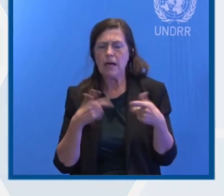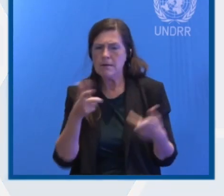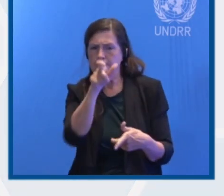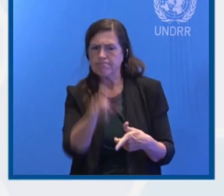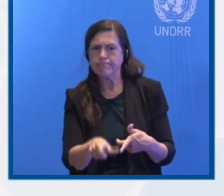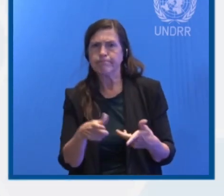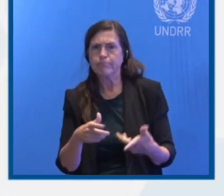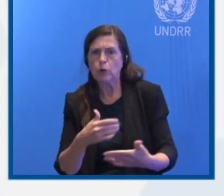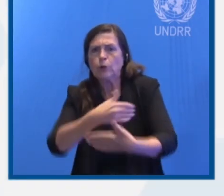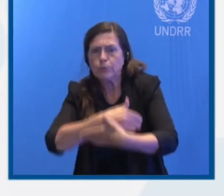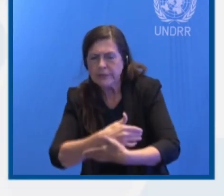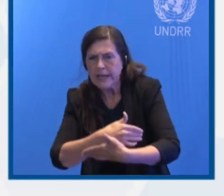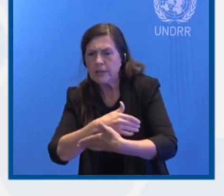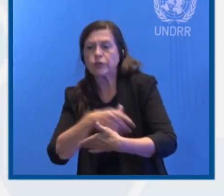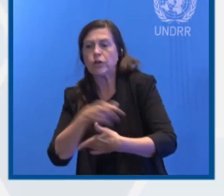infrastructure.